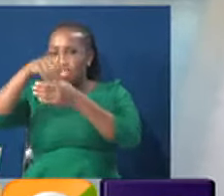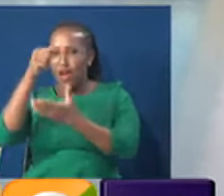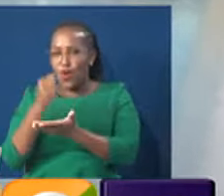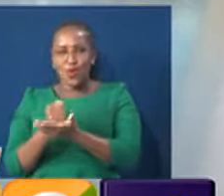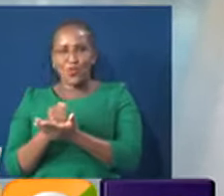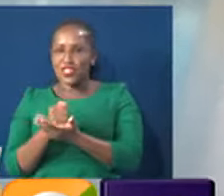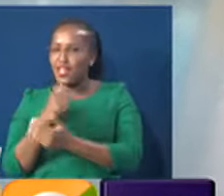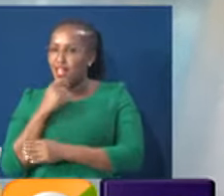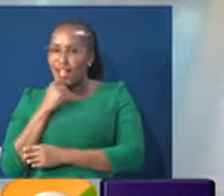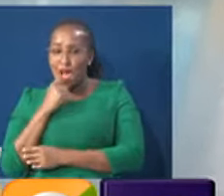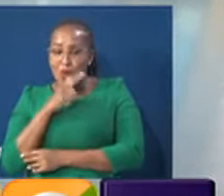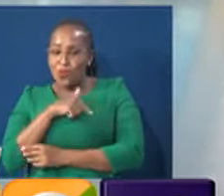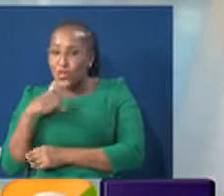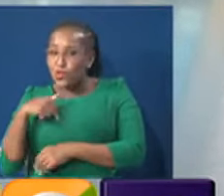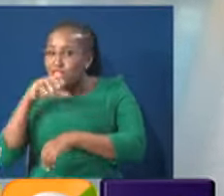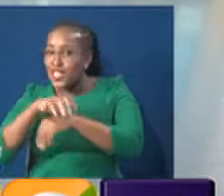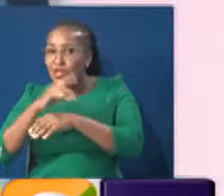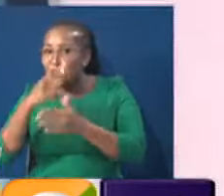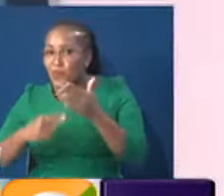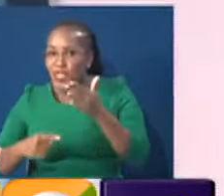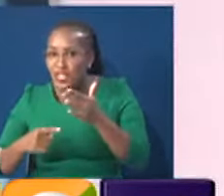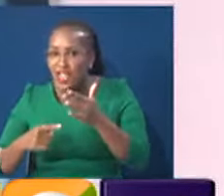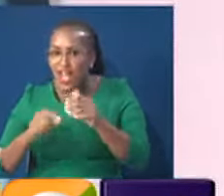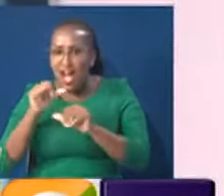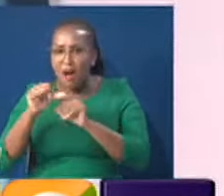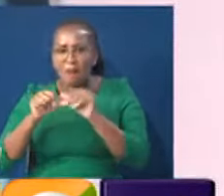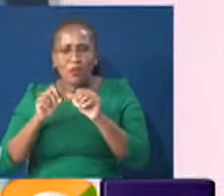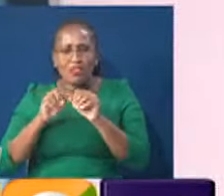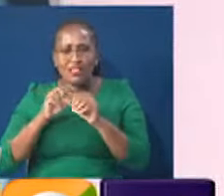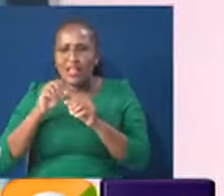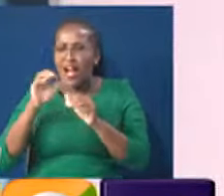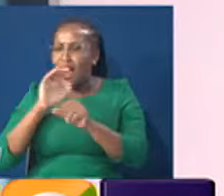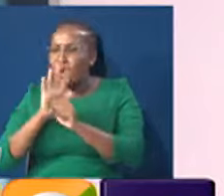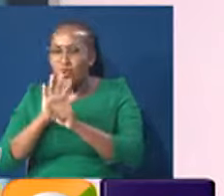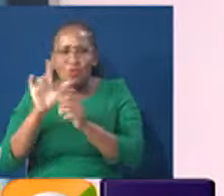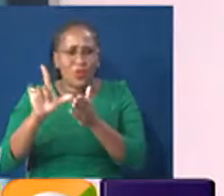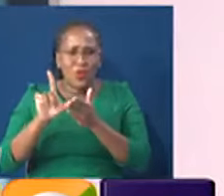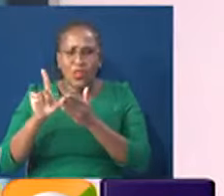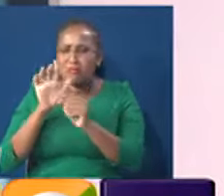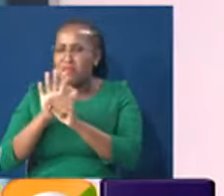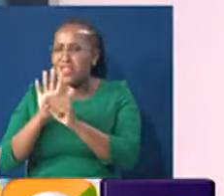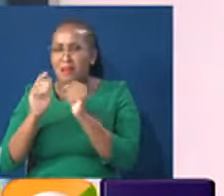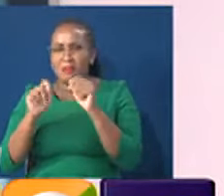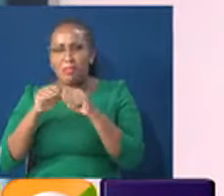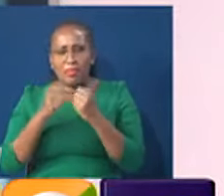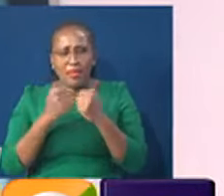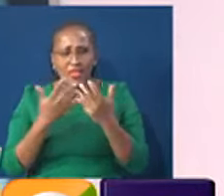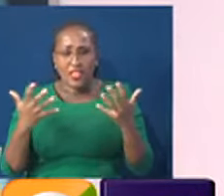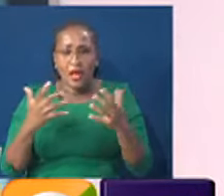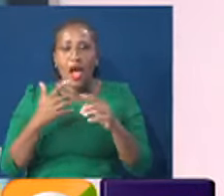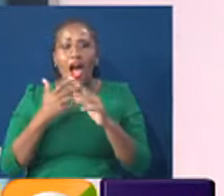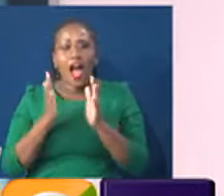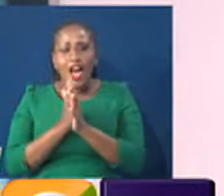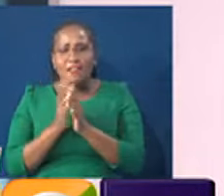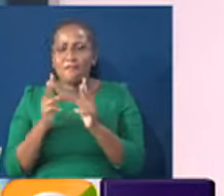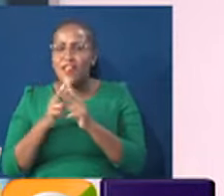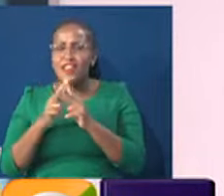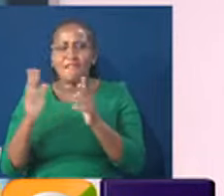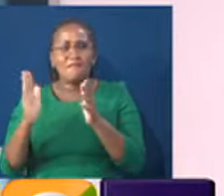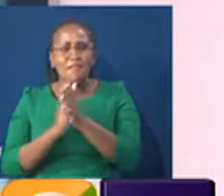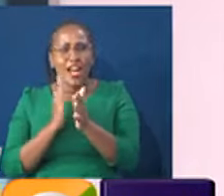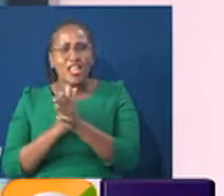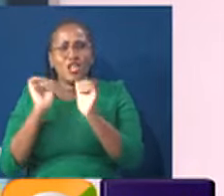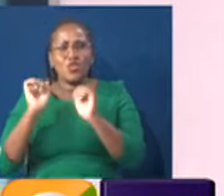Nimrod, is that we were talking about inflation, debt, and all these things. But we were able very quickly to refocus